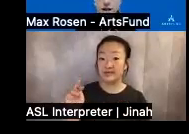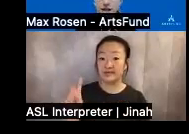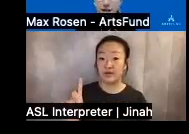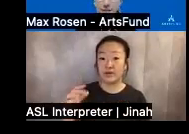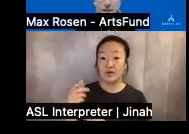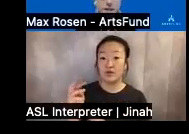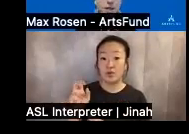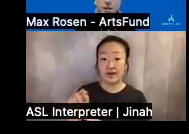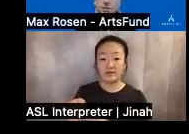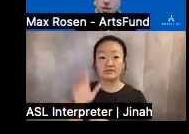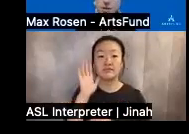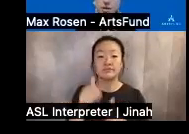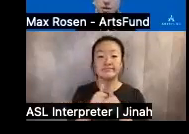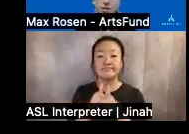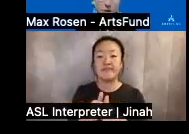to sign up